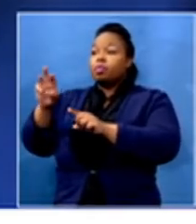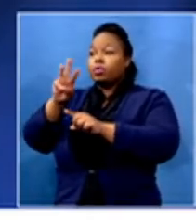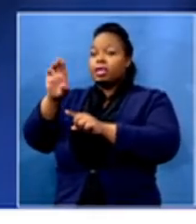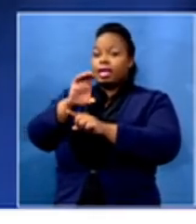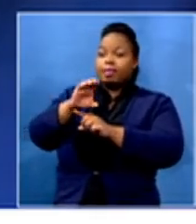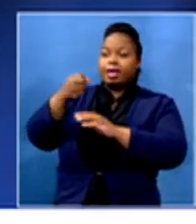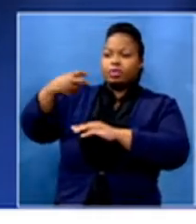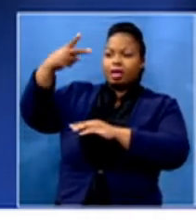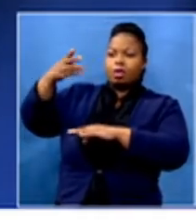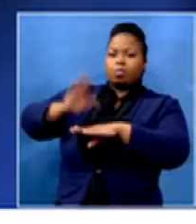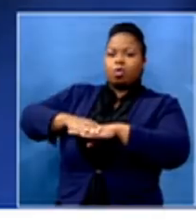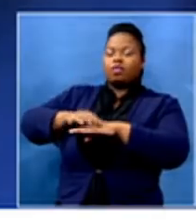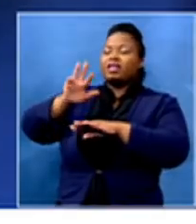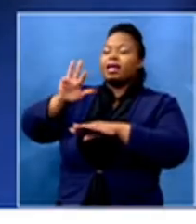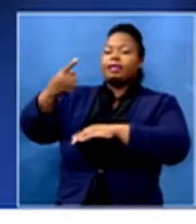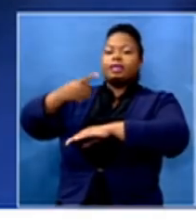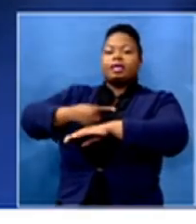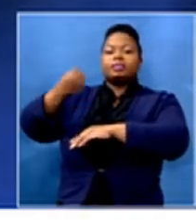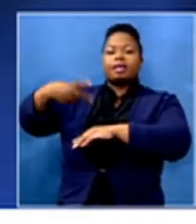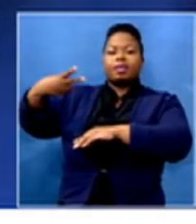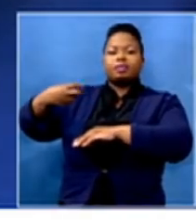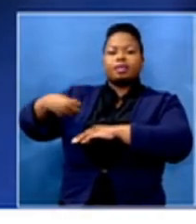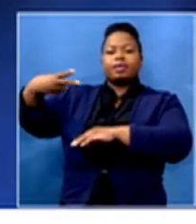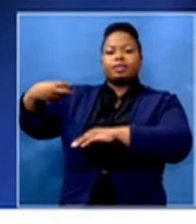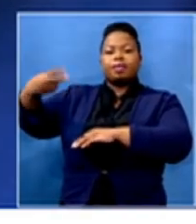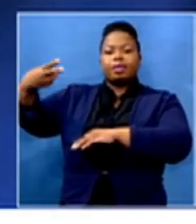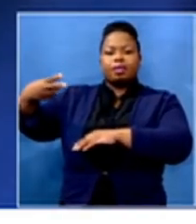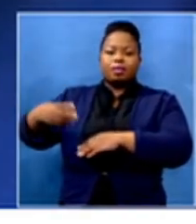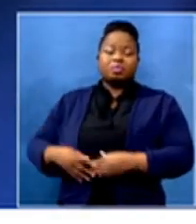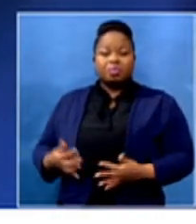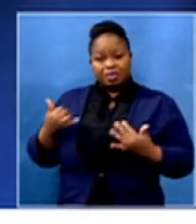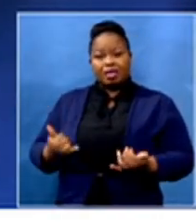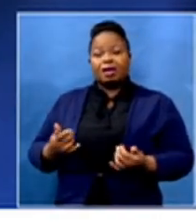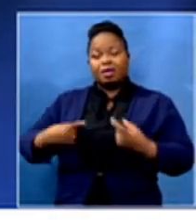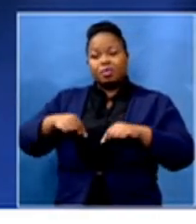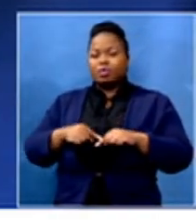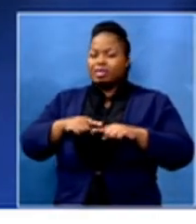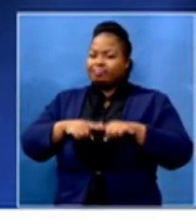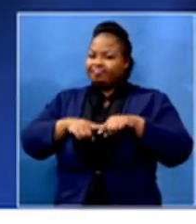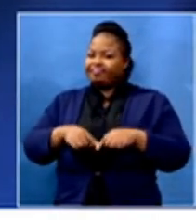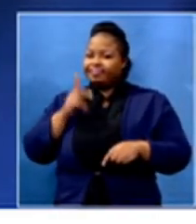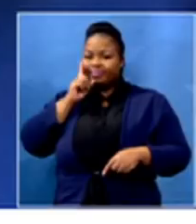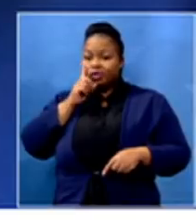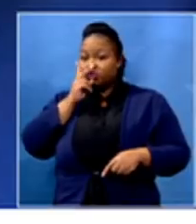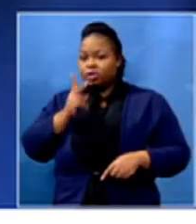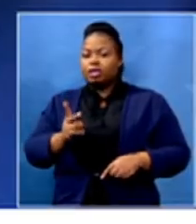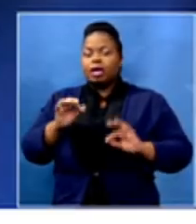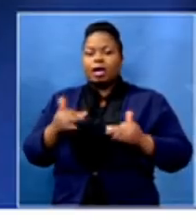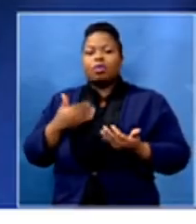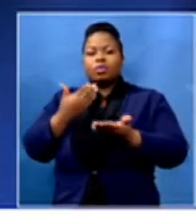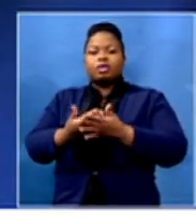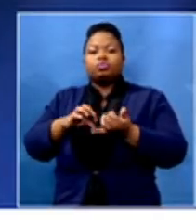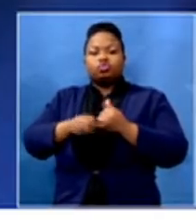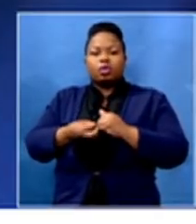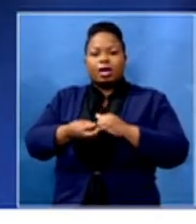issue that we need to always be watching, that it is in our hands to be able to see how we can actually slow down